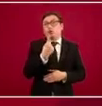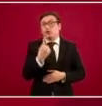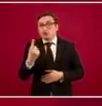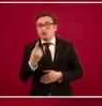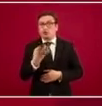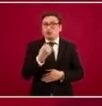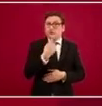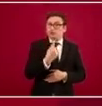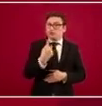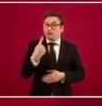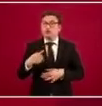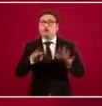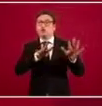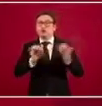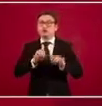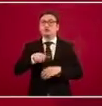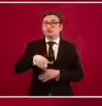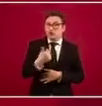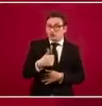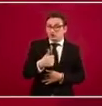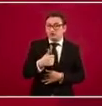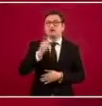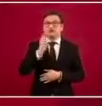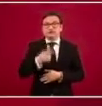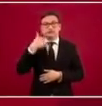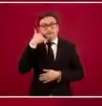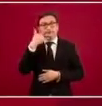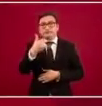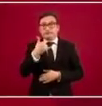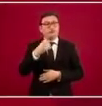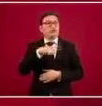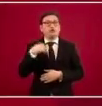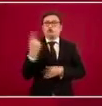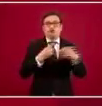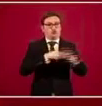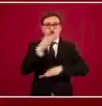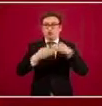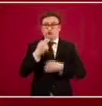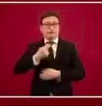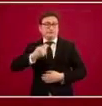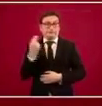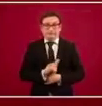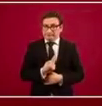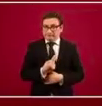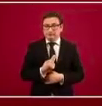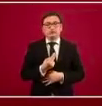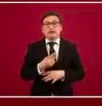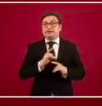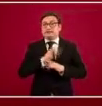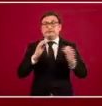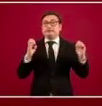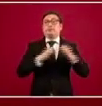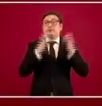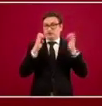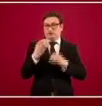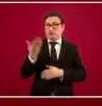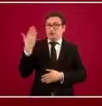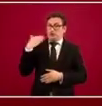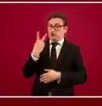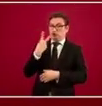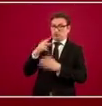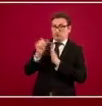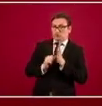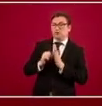If you are at an emergency, 911. 911, that is the universal emergency